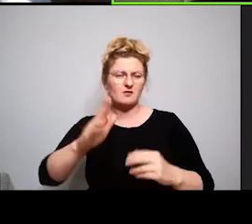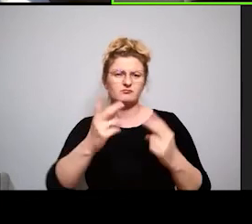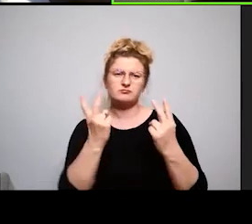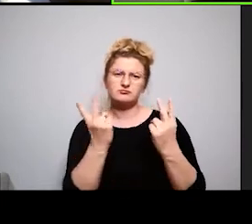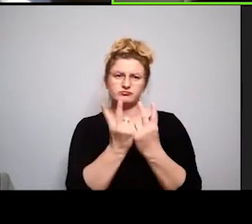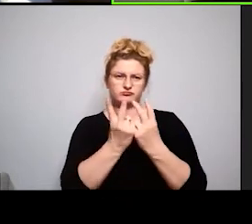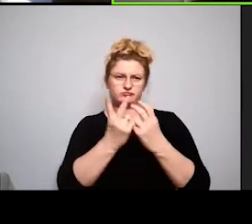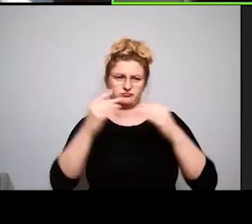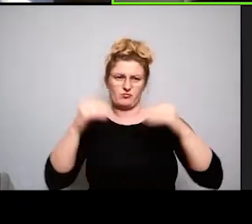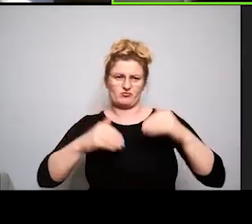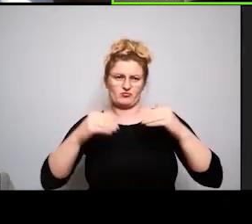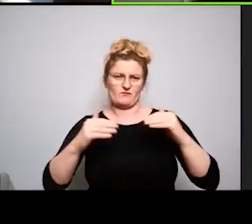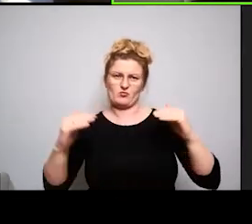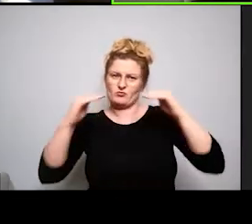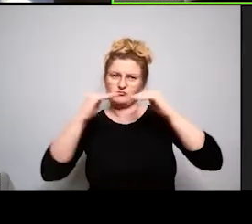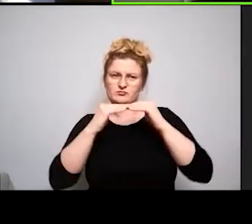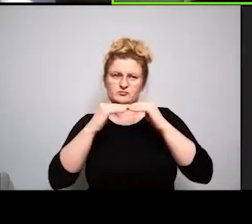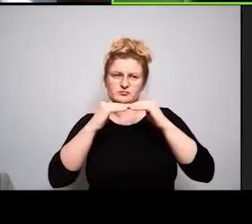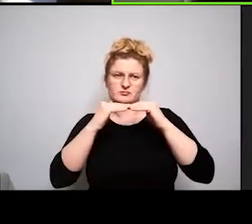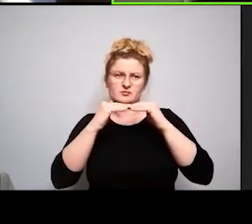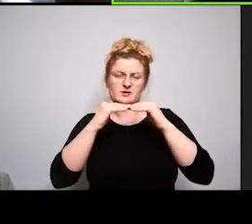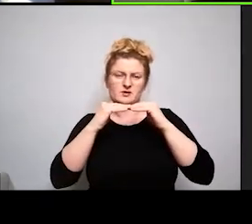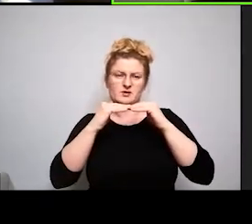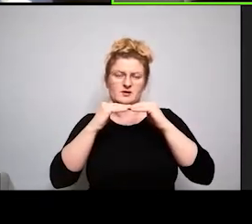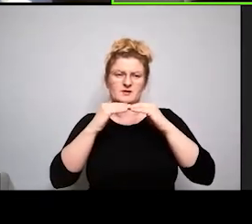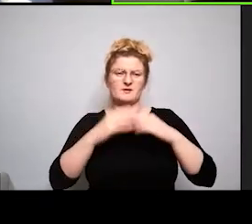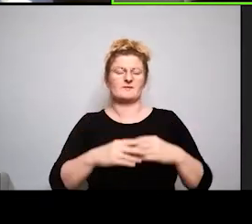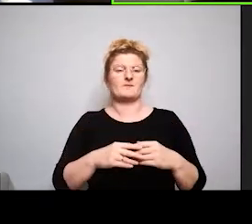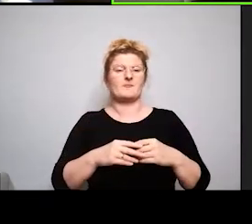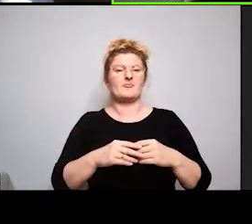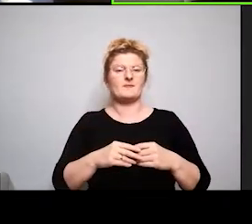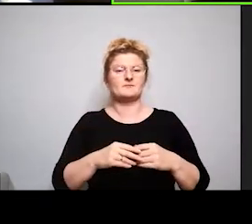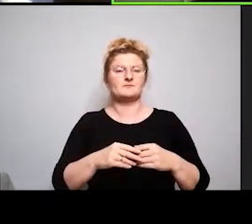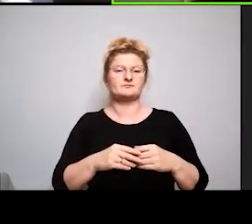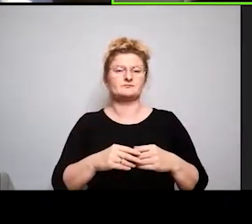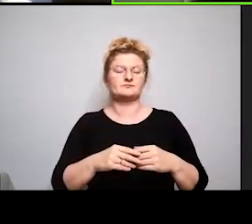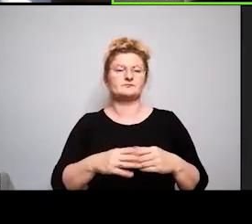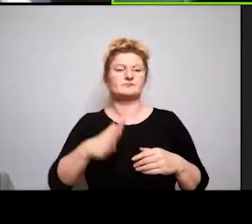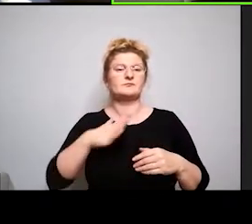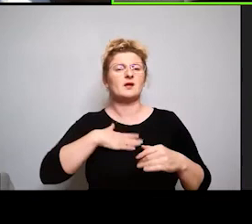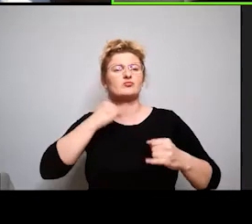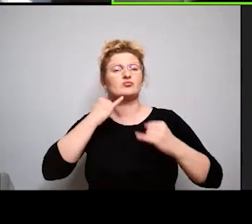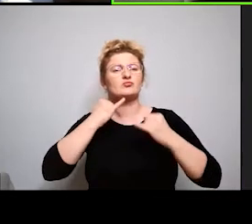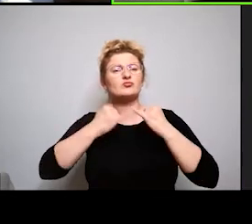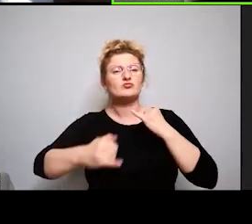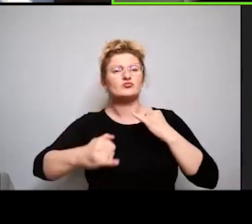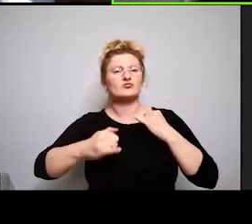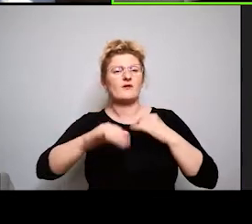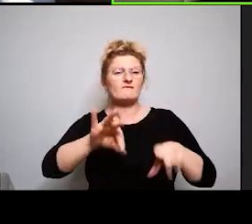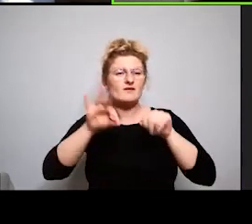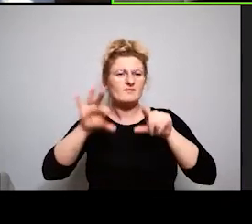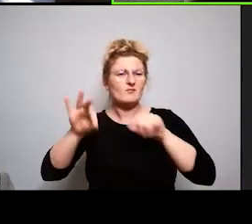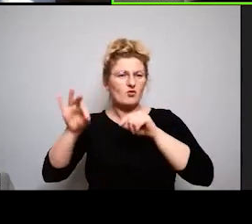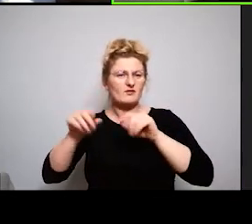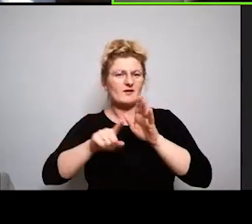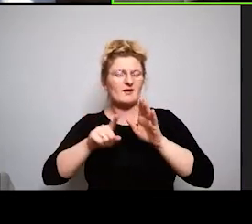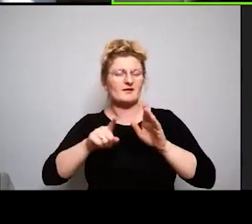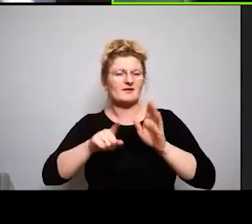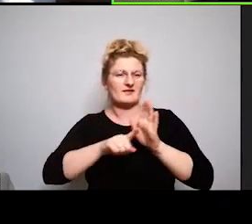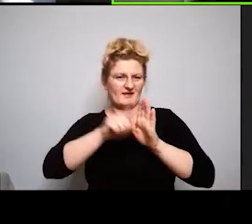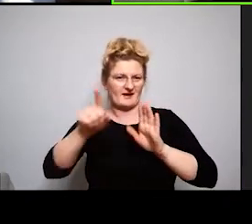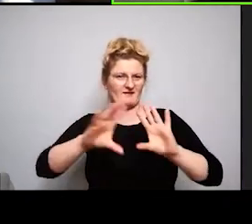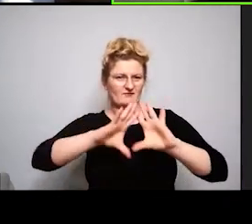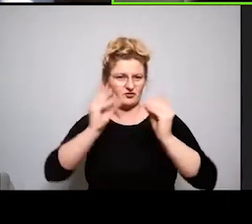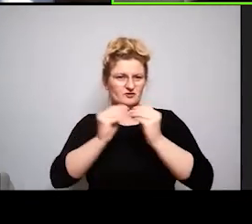From, you know, choosing wearing the way you want to wear, choosing the work you want to work on,